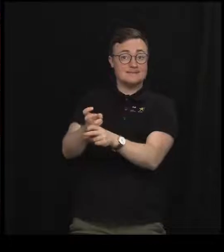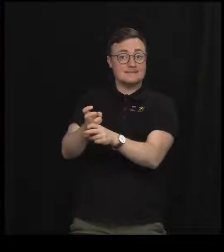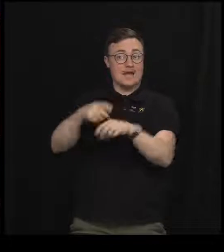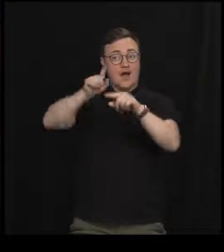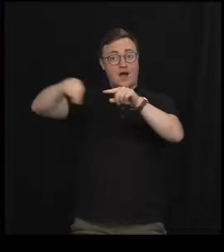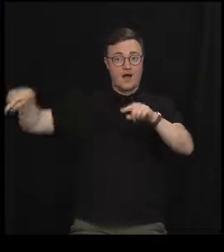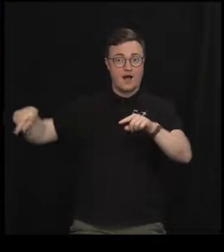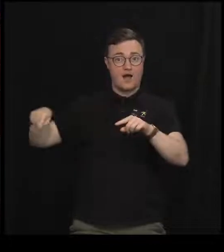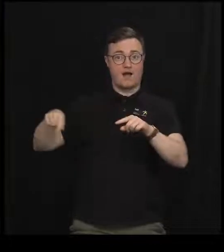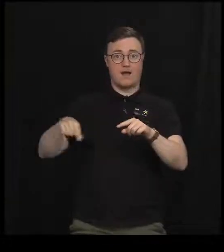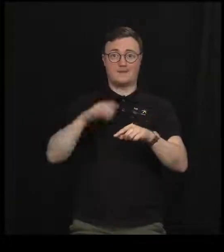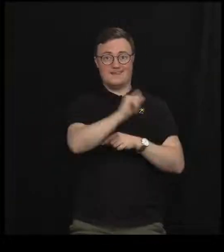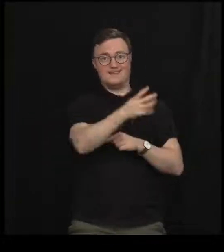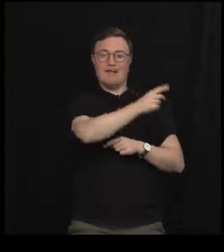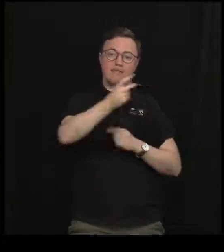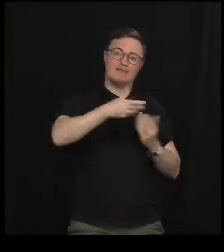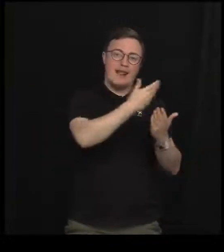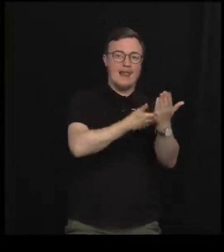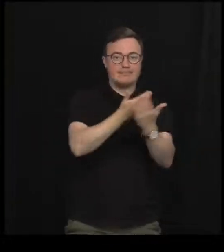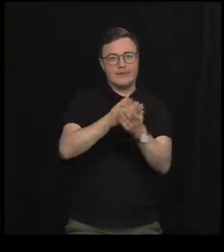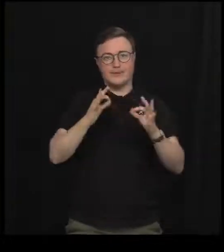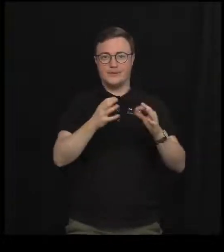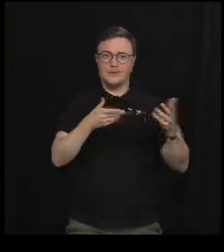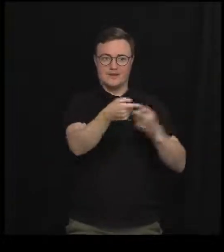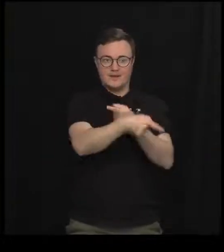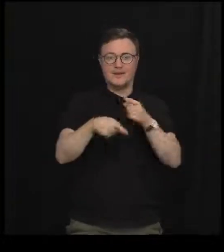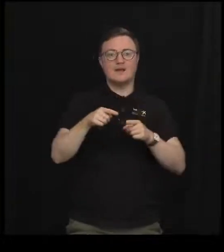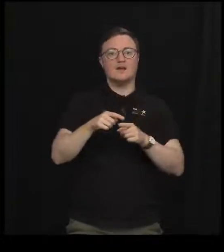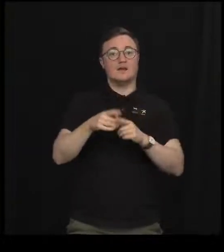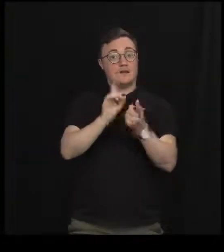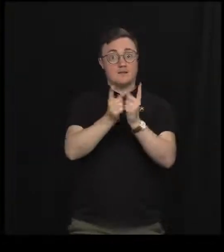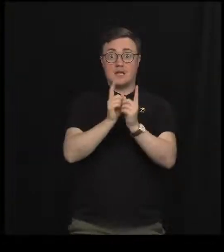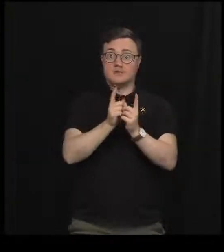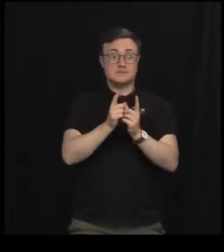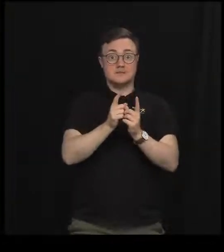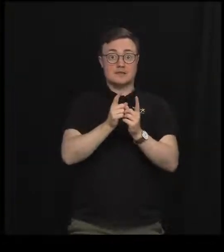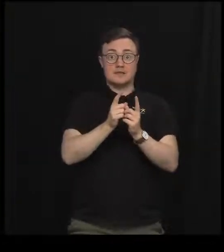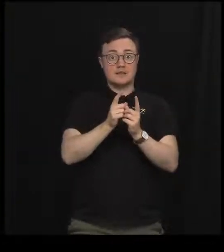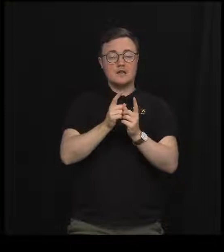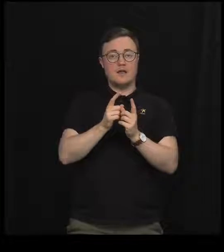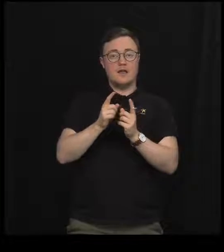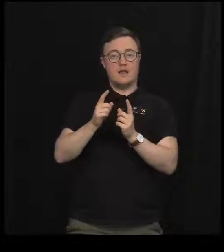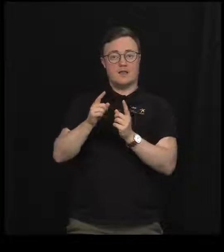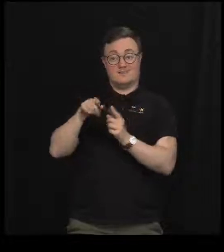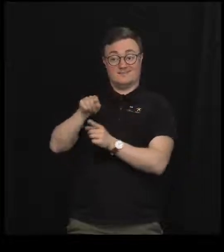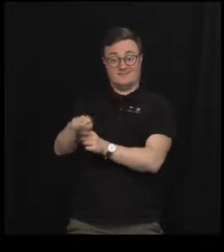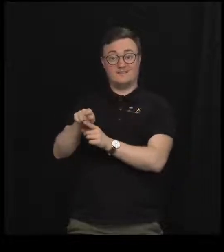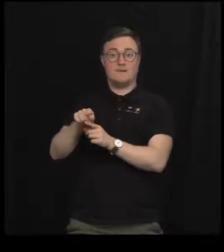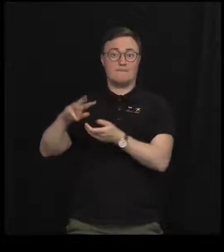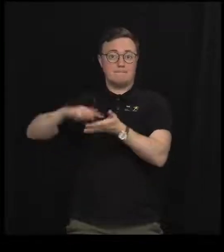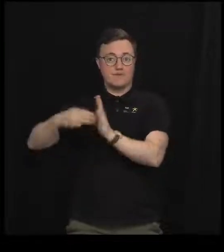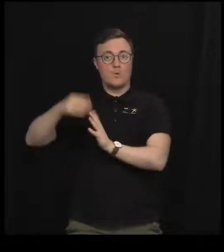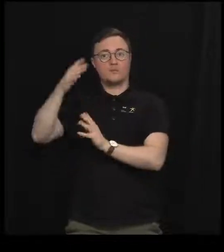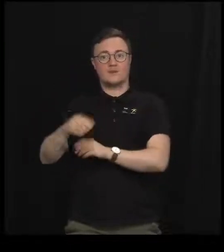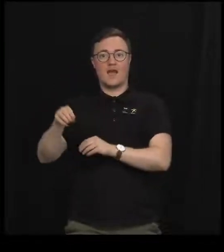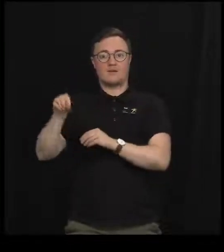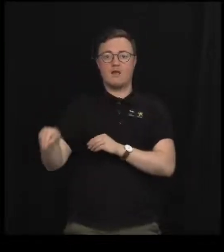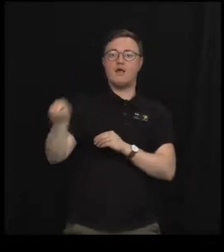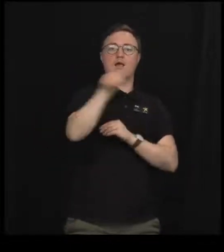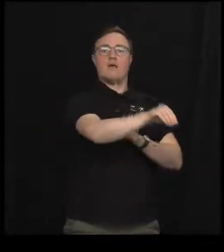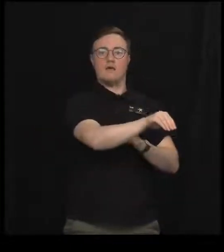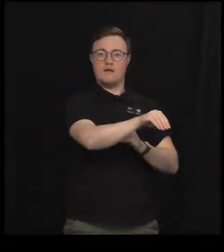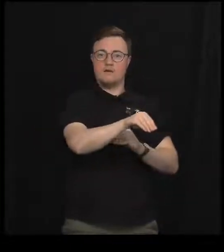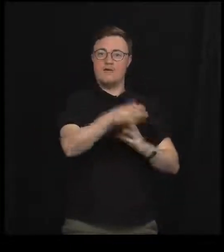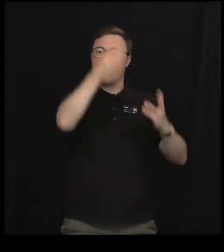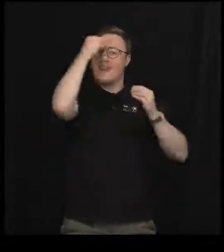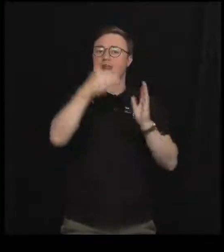in Uganda or elsewhere and figure out whether maybe it's not context specific, so that we keep learning from each other and learning